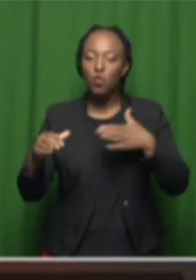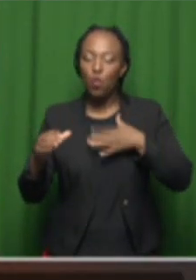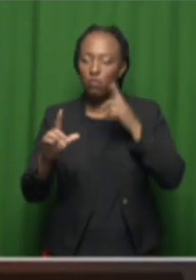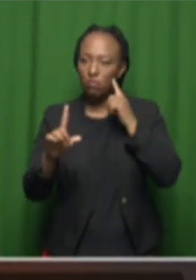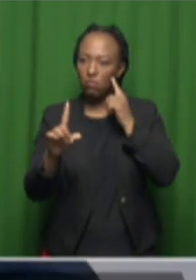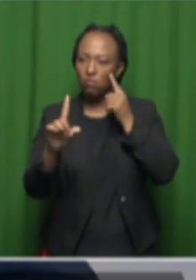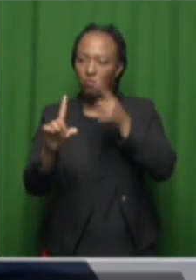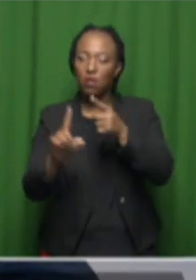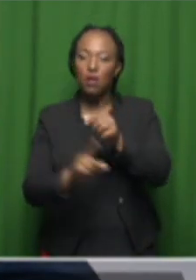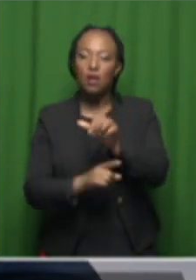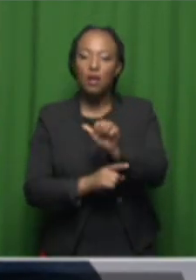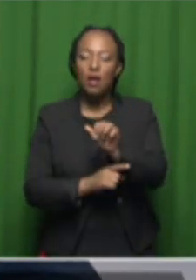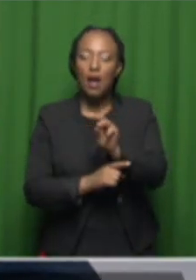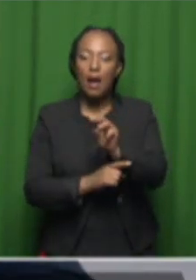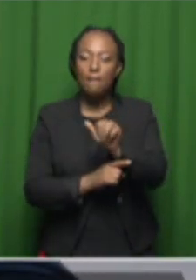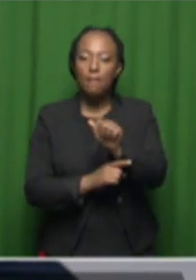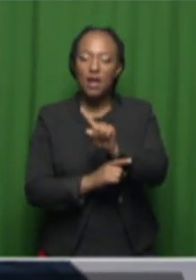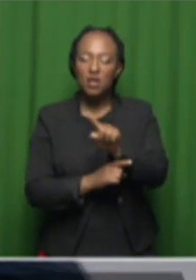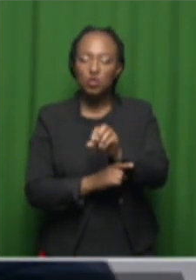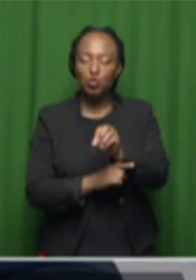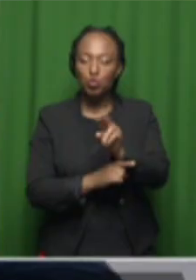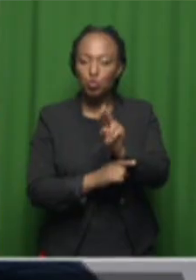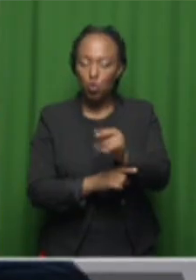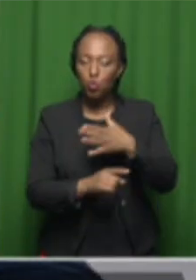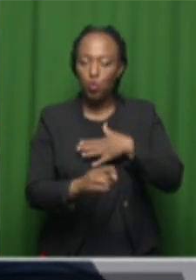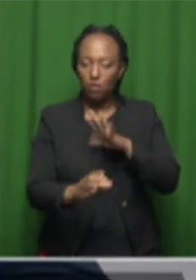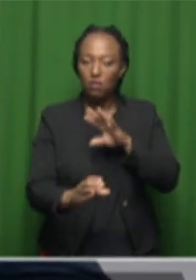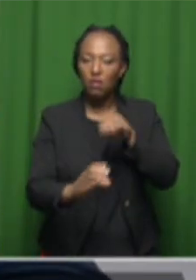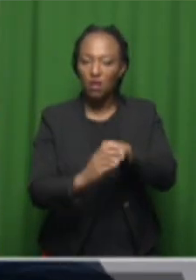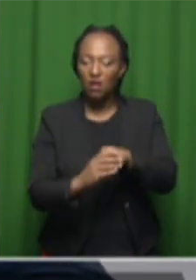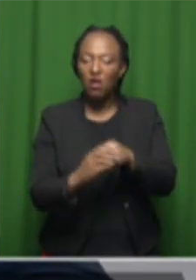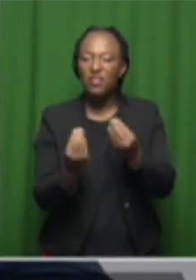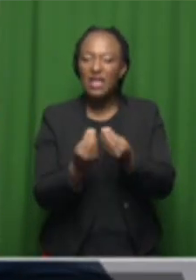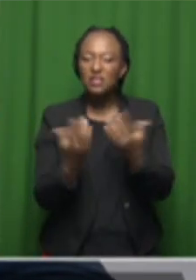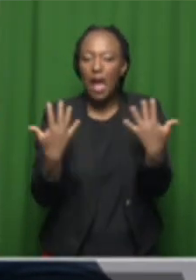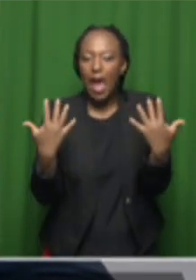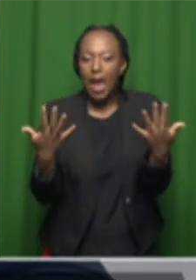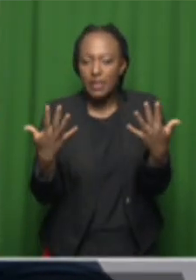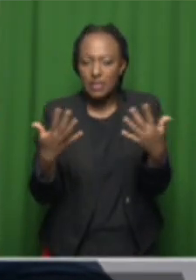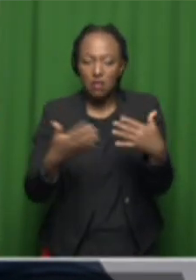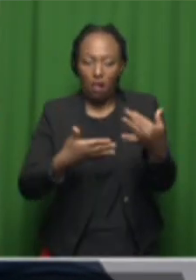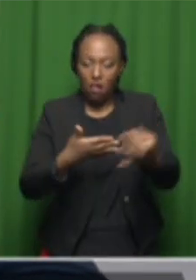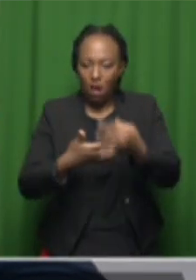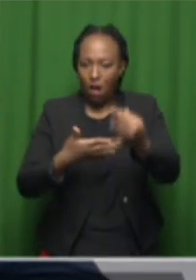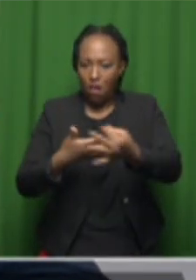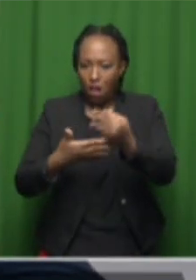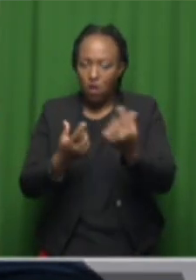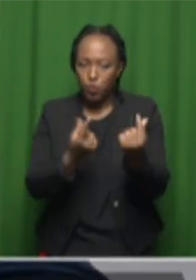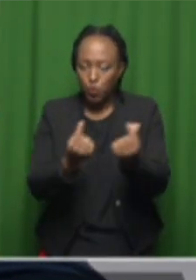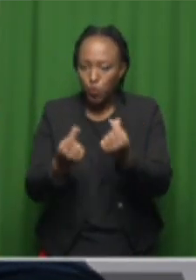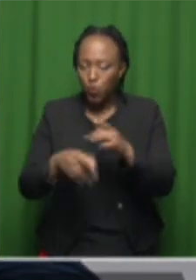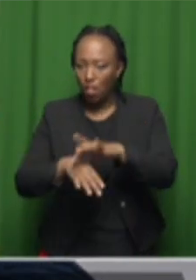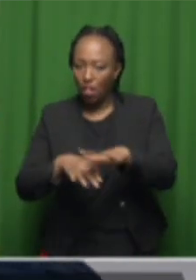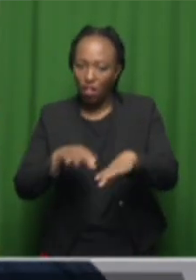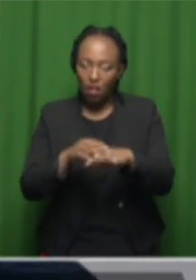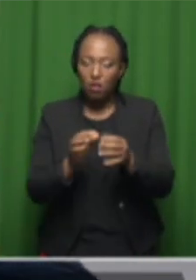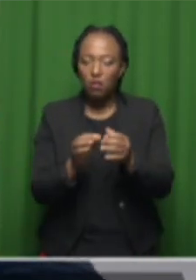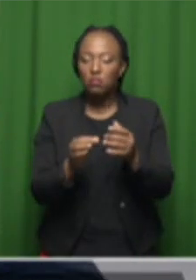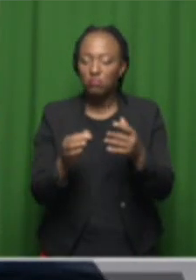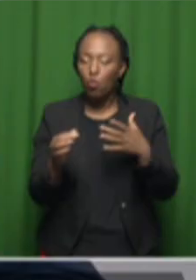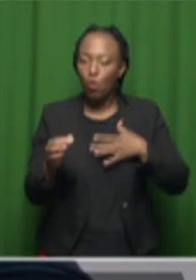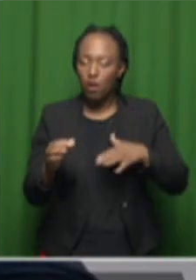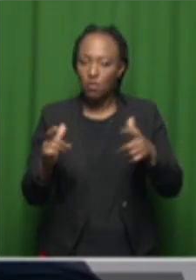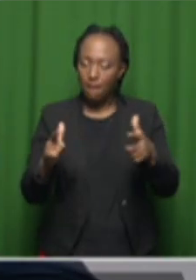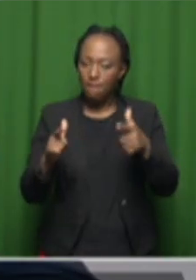handcrafted, handmade goods on the continent. So we're starting quite small now with these activations, but really our big plan is to build a